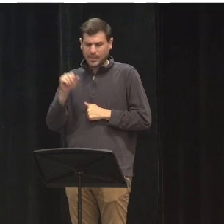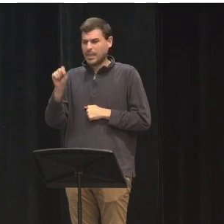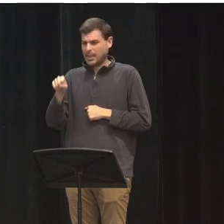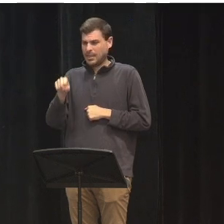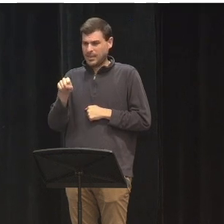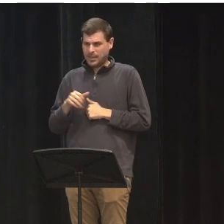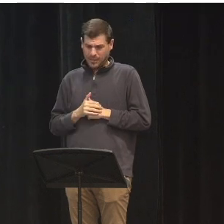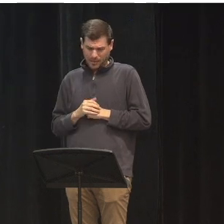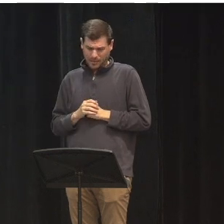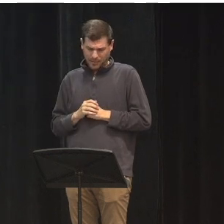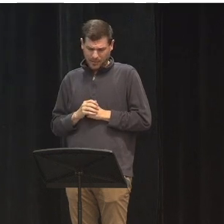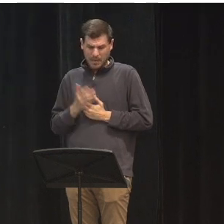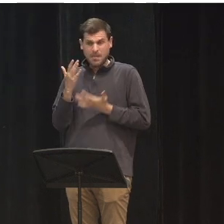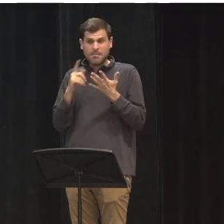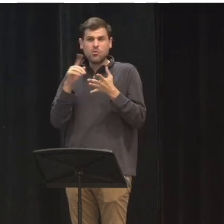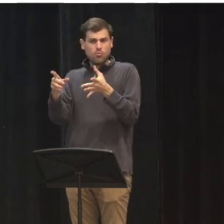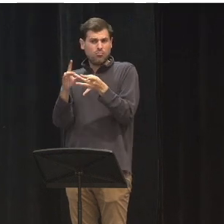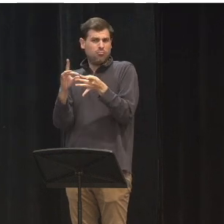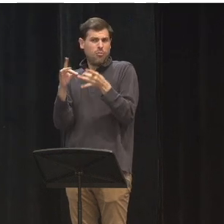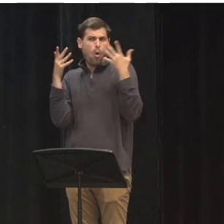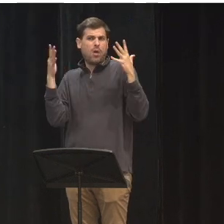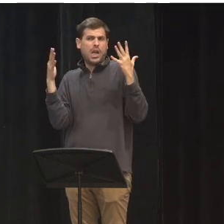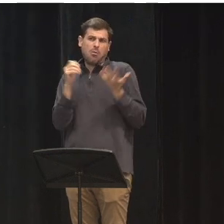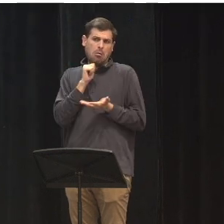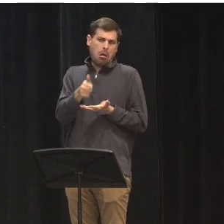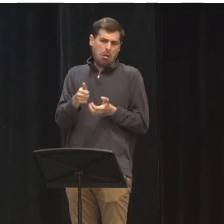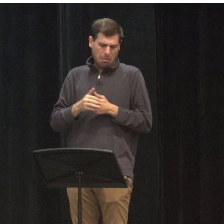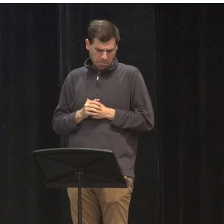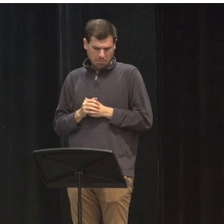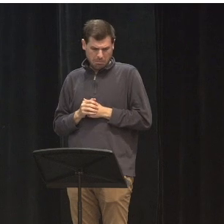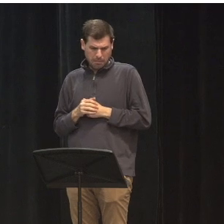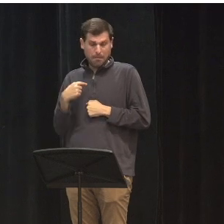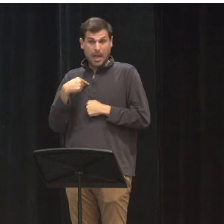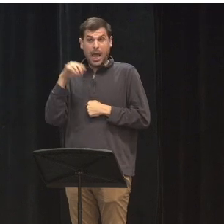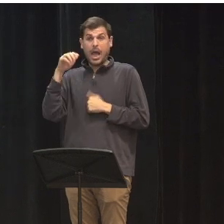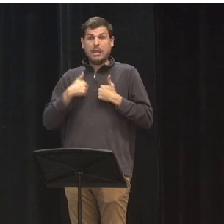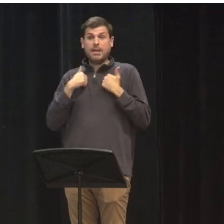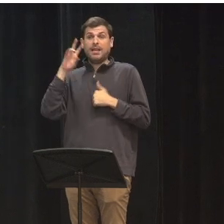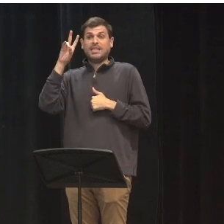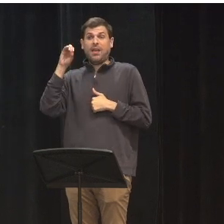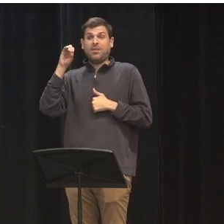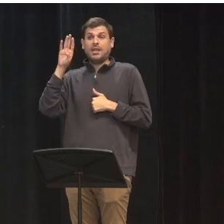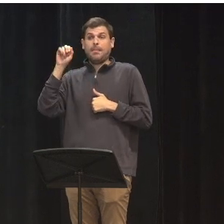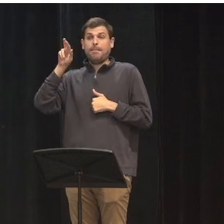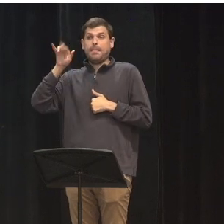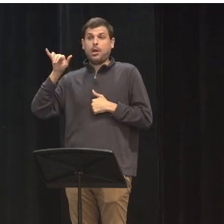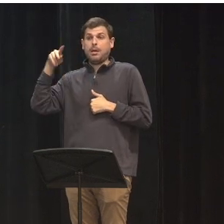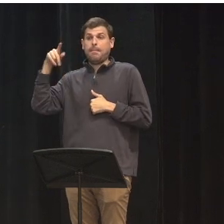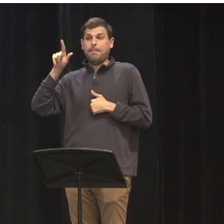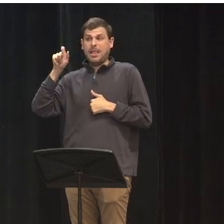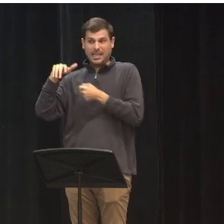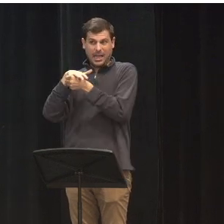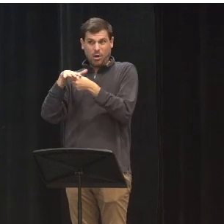I don't know if you addressed this already, but I live at 70 Battery Place. And 70 Battery and 50